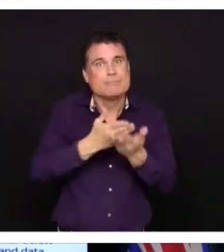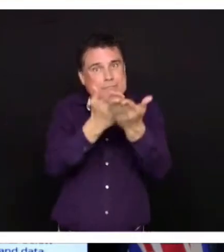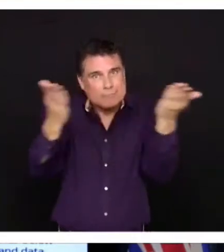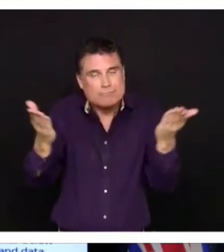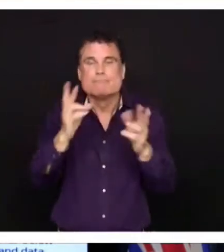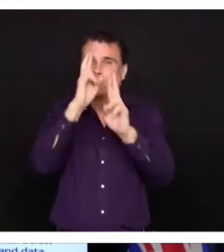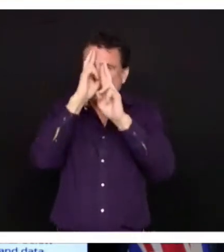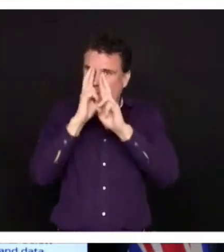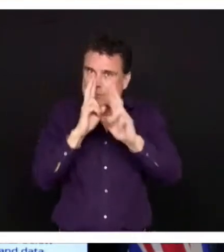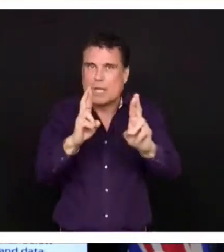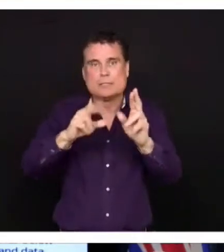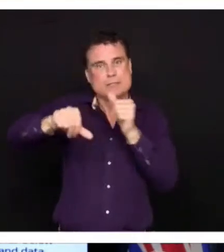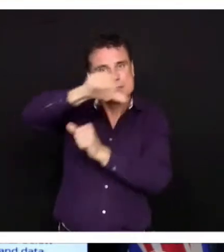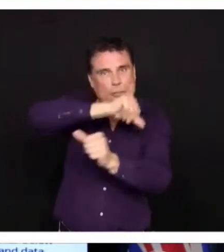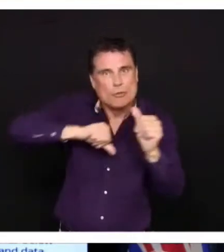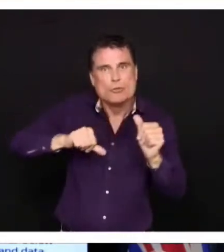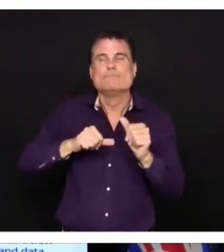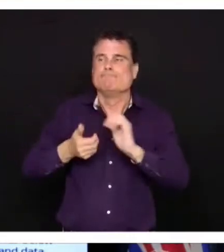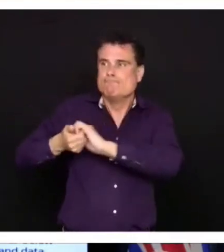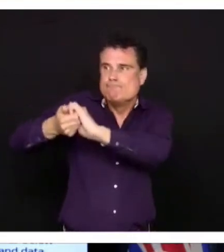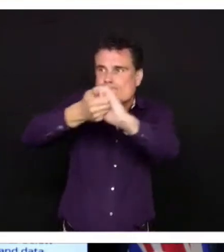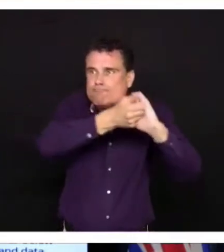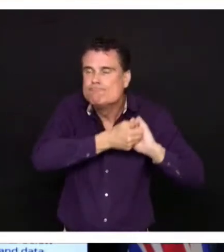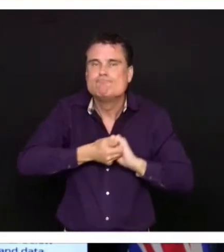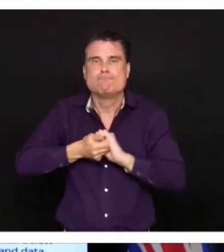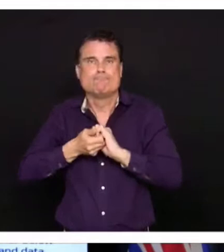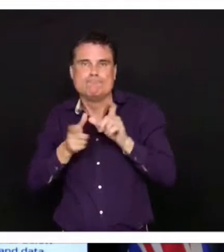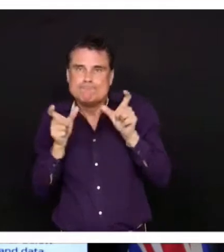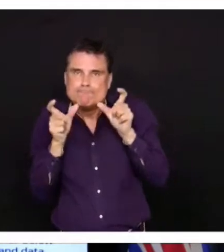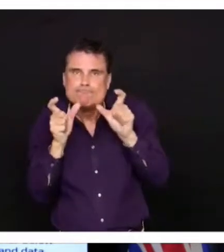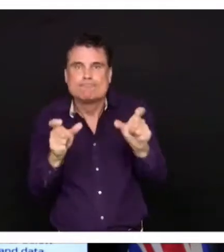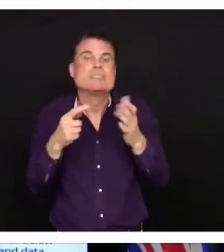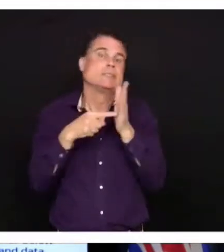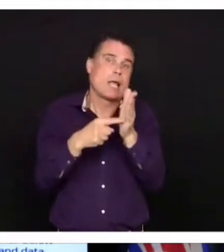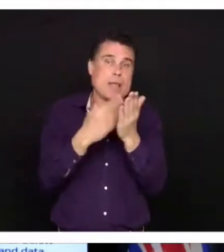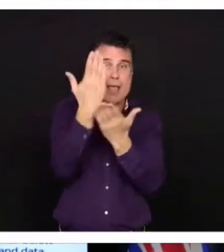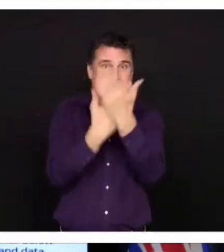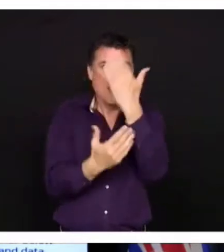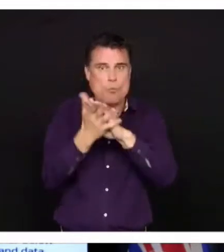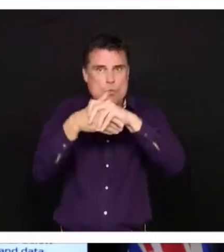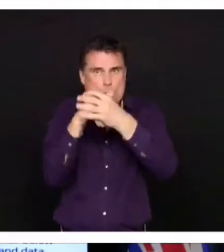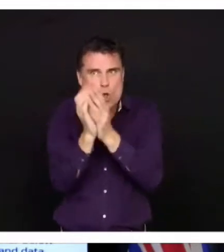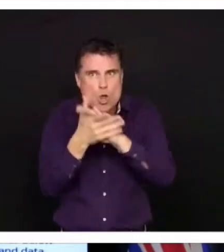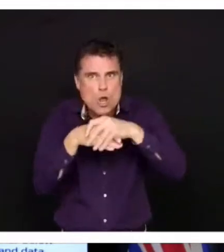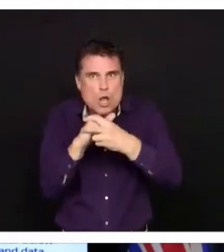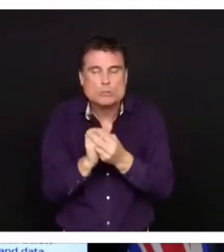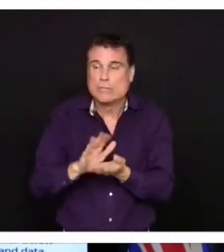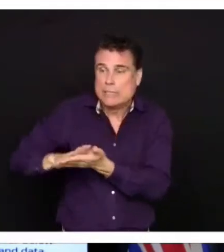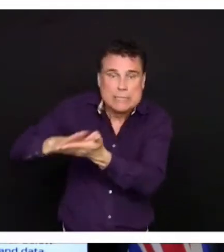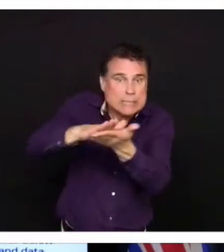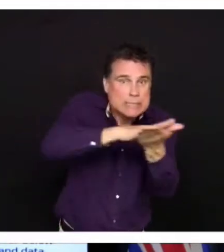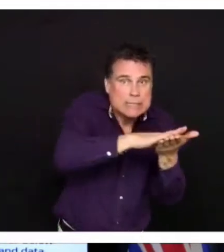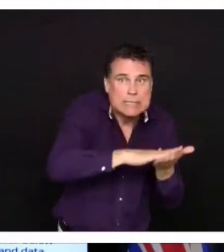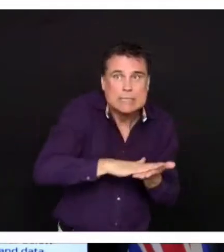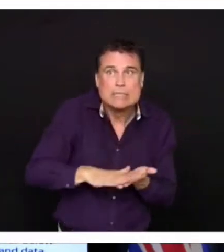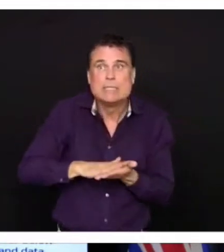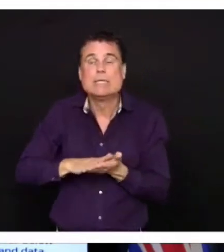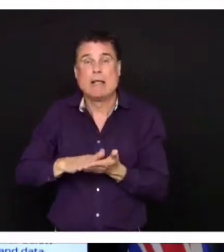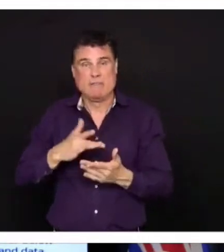if we were sick ourselves. Those were the things that have allowed us to bend that curve here in